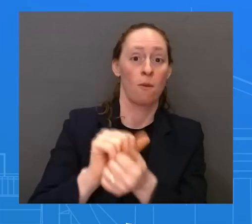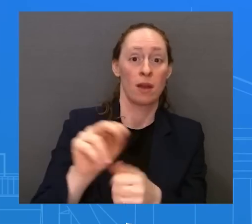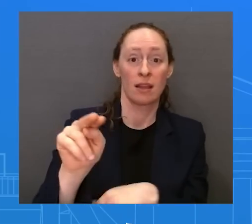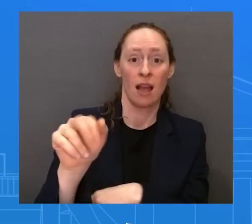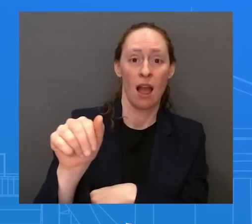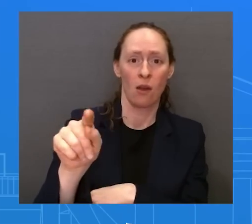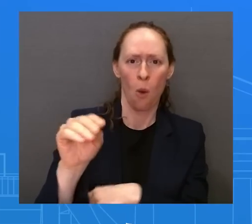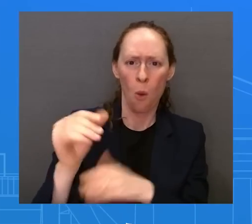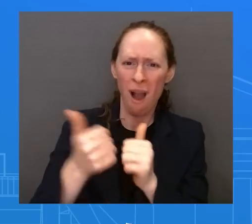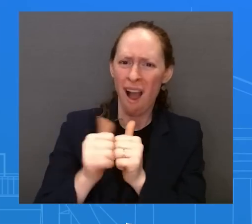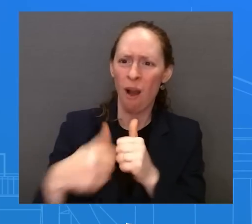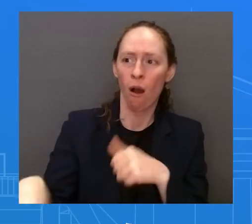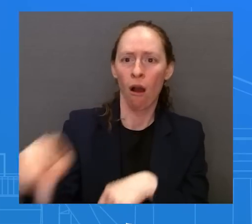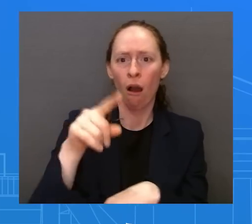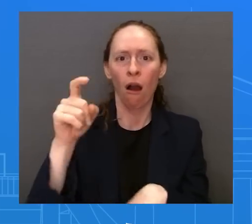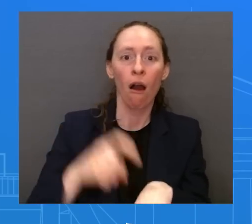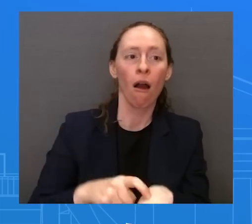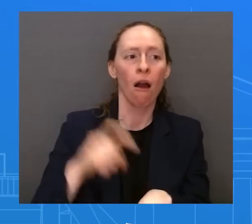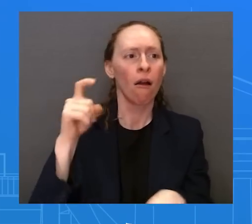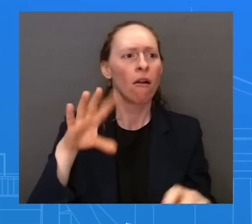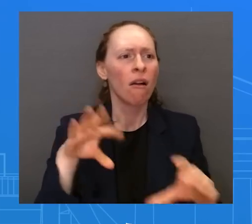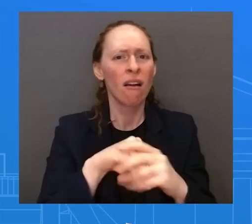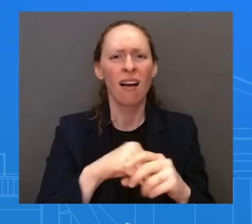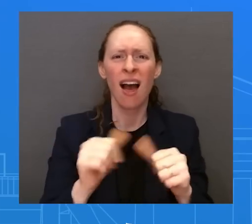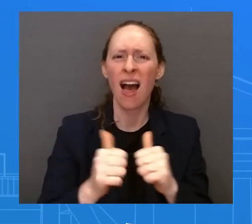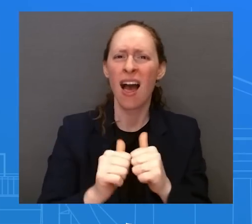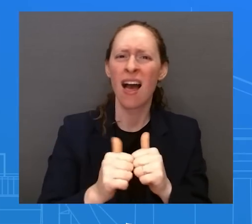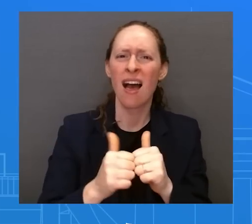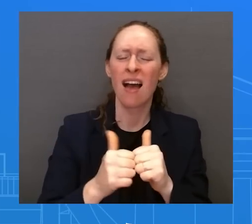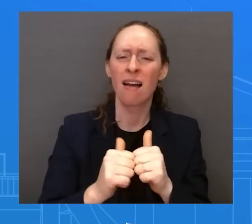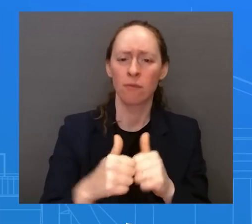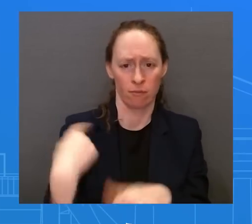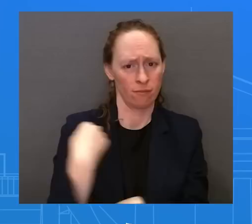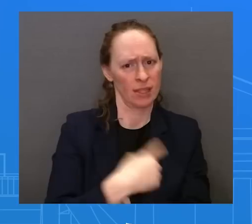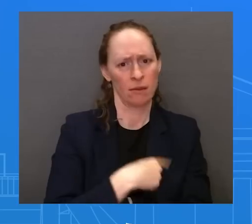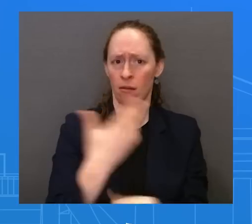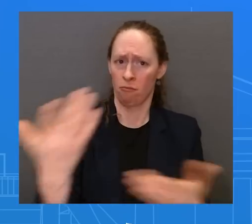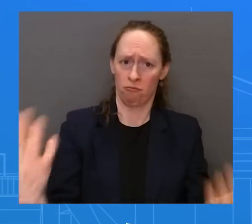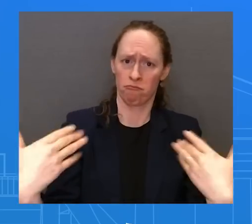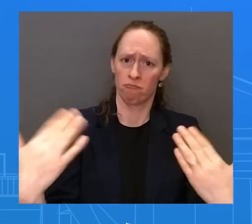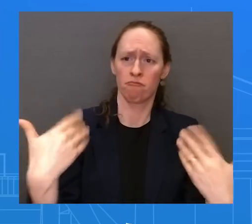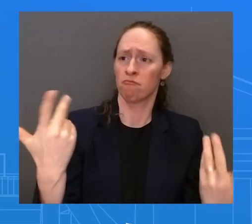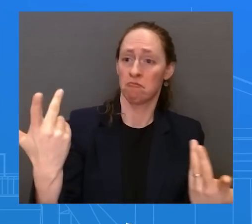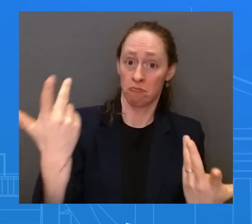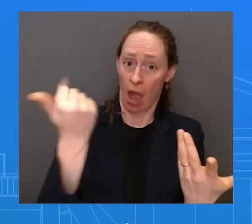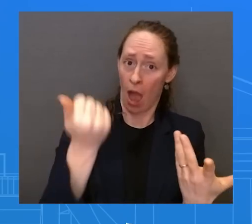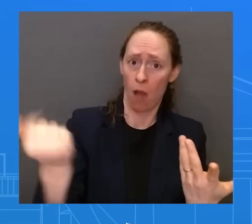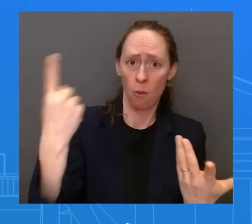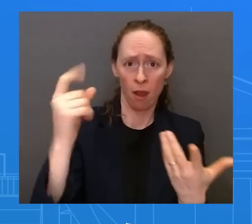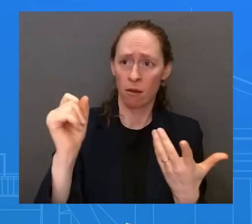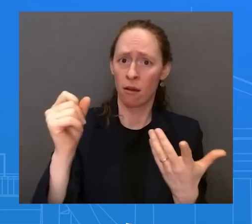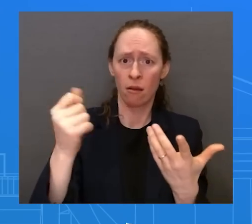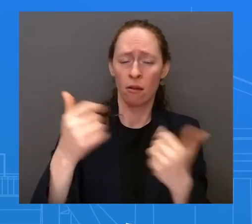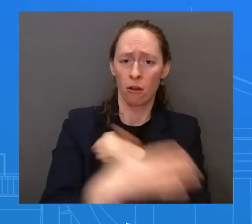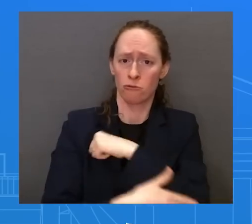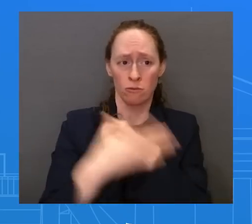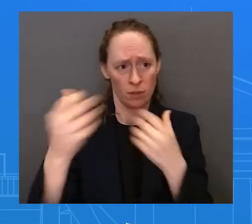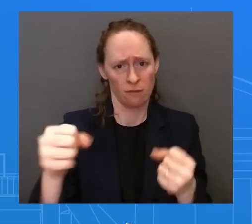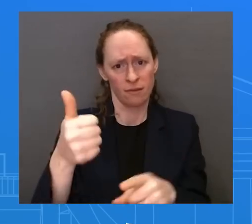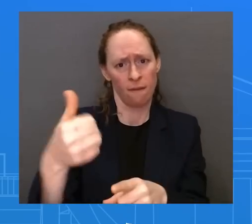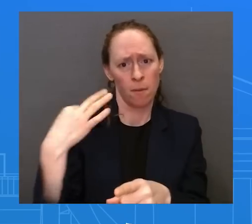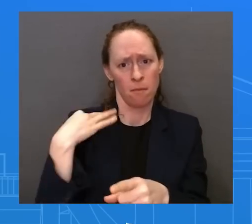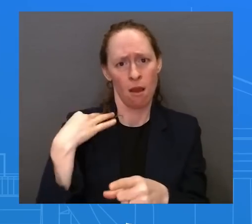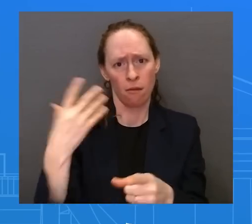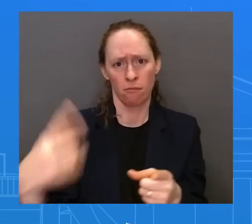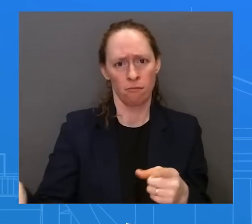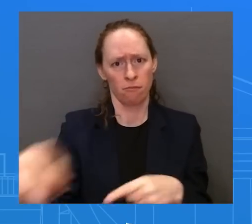decades we support an open door policy for NATO any decision on membership is between NATO allies and countries assigned to